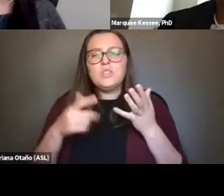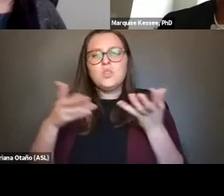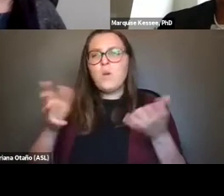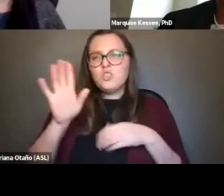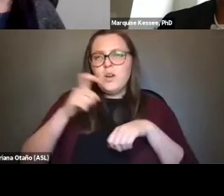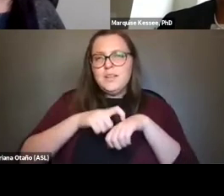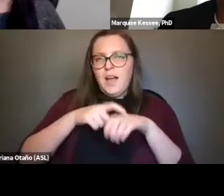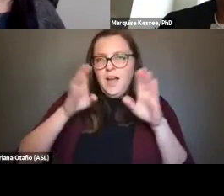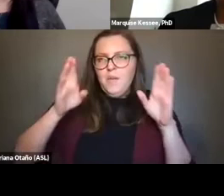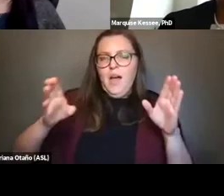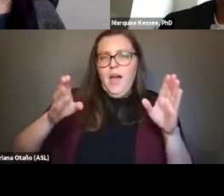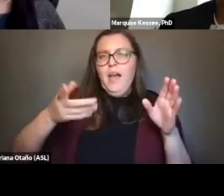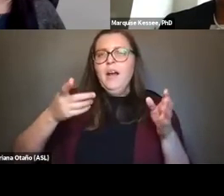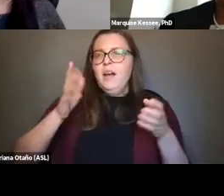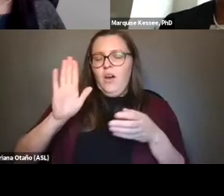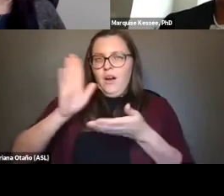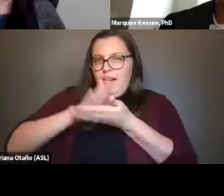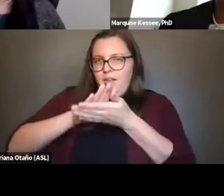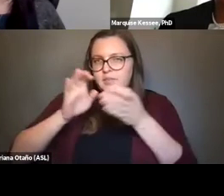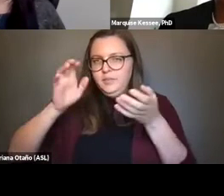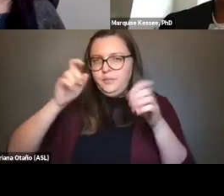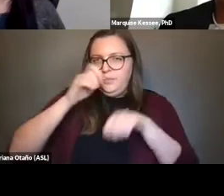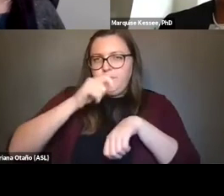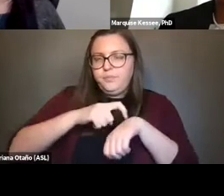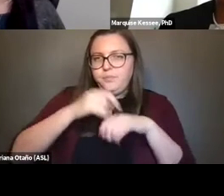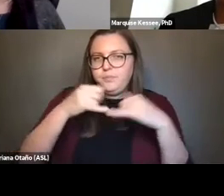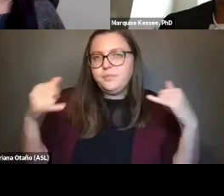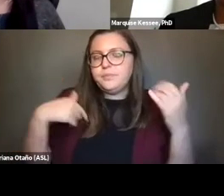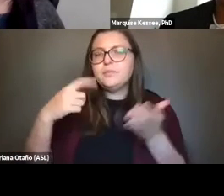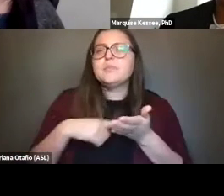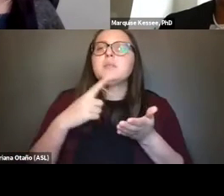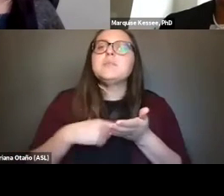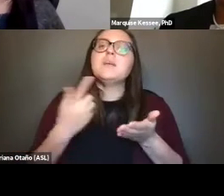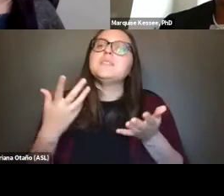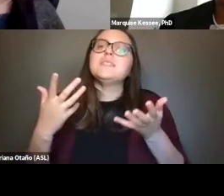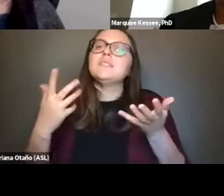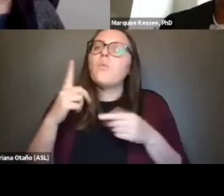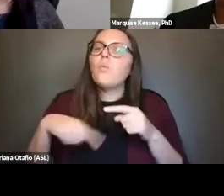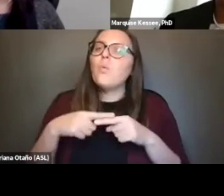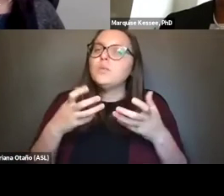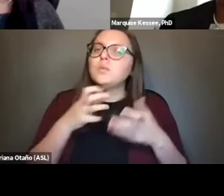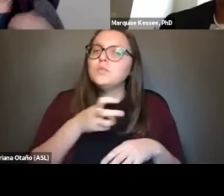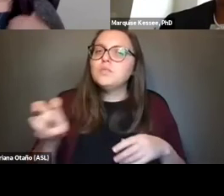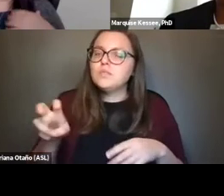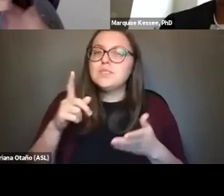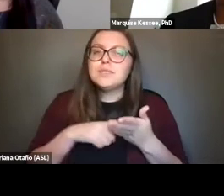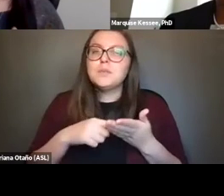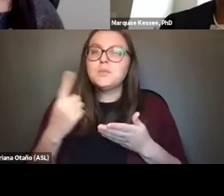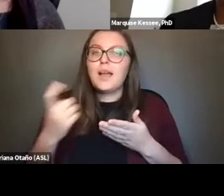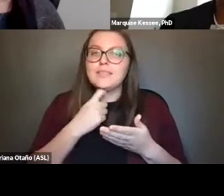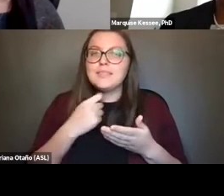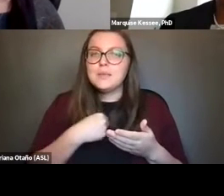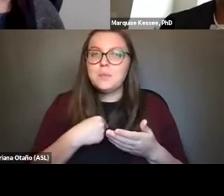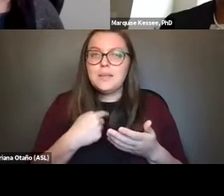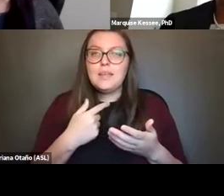timeline? And a lot of times it's in regards to, when should I transfer? Because a lot of times they are asking me a question that I really